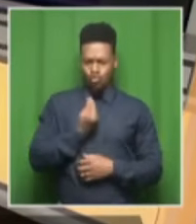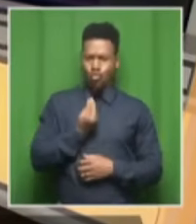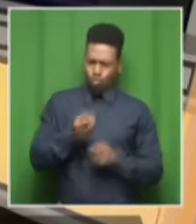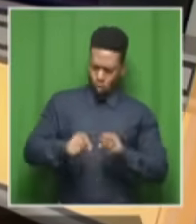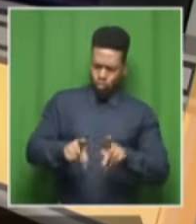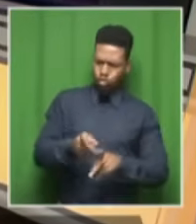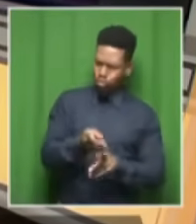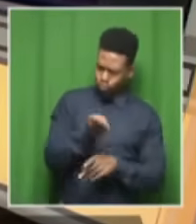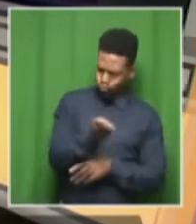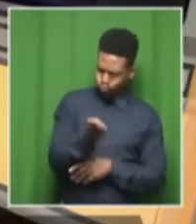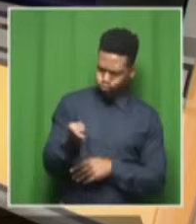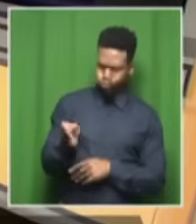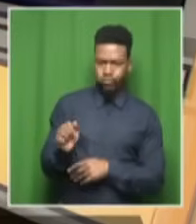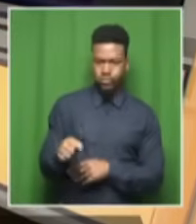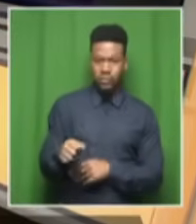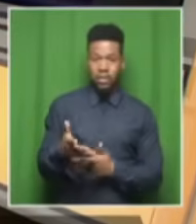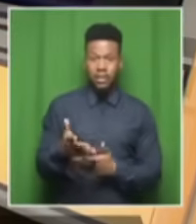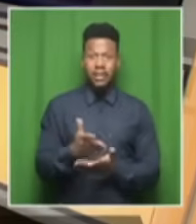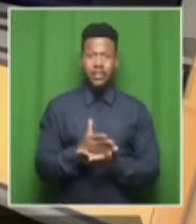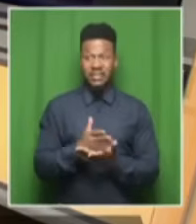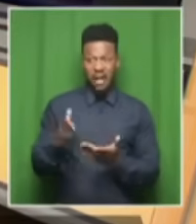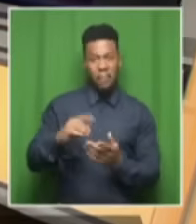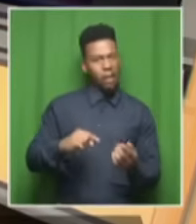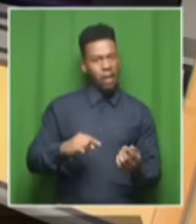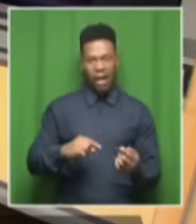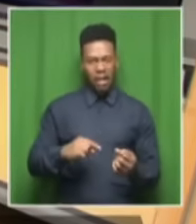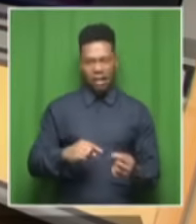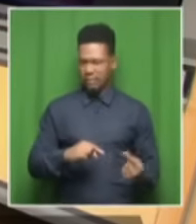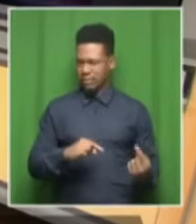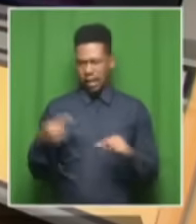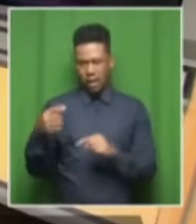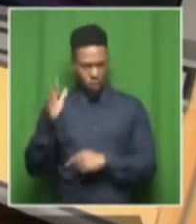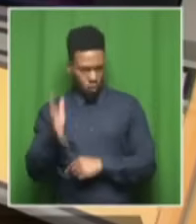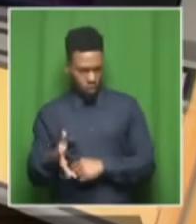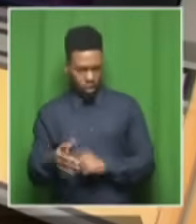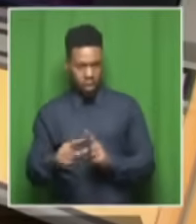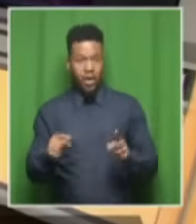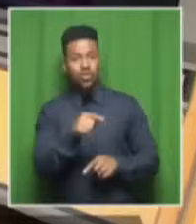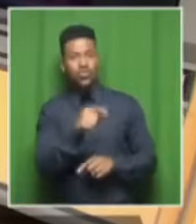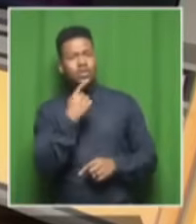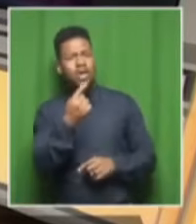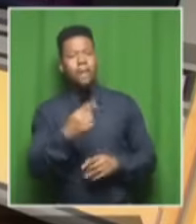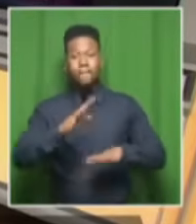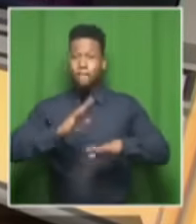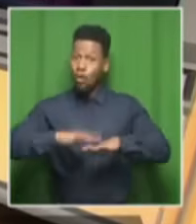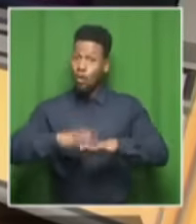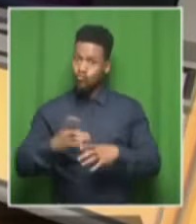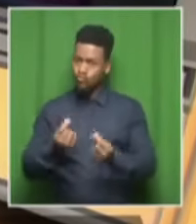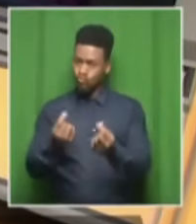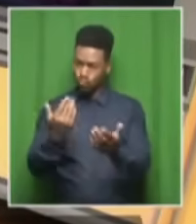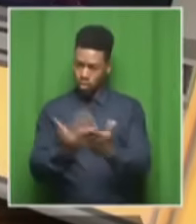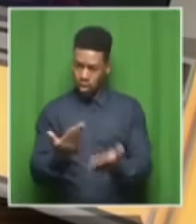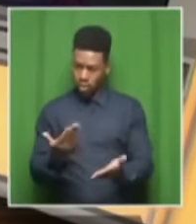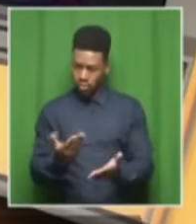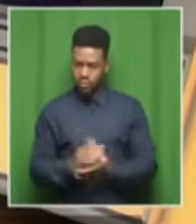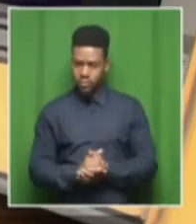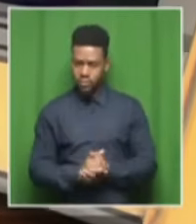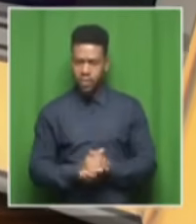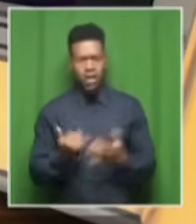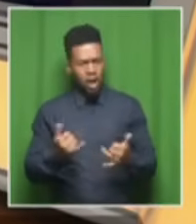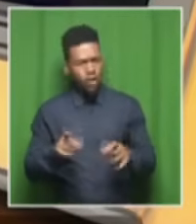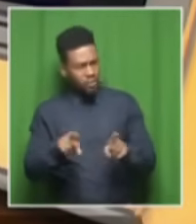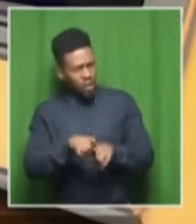reality, because I think a lot may disagree with you, but you do say that more can be done. Again, I ask you a similar question